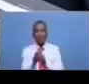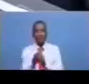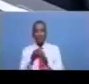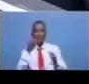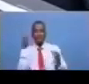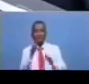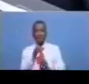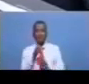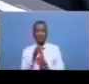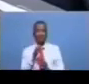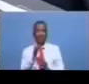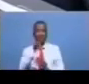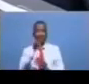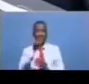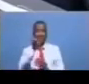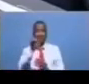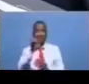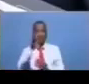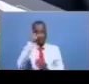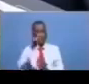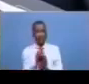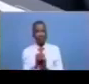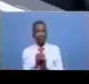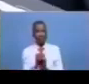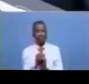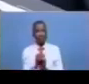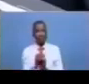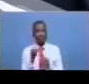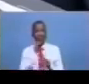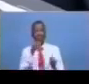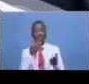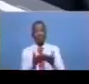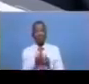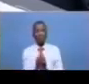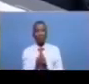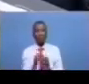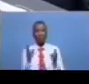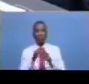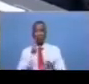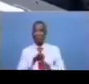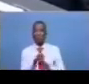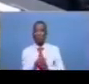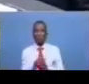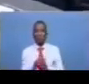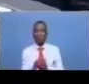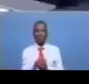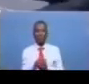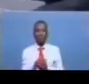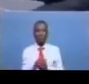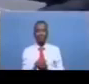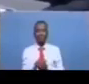against Dr. Ayine. We want to condemn in no uncertain term that shameful conduct of our colleagues,